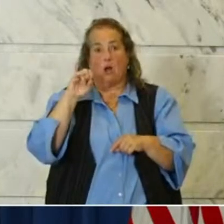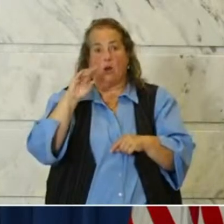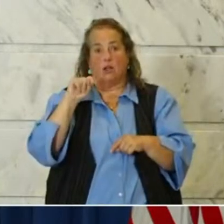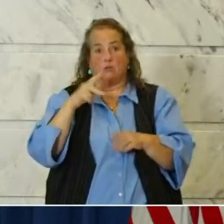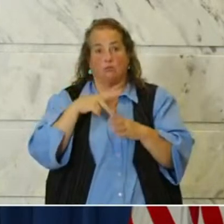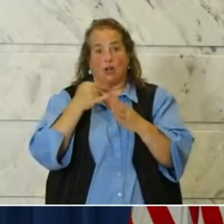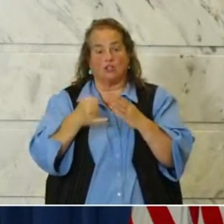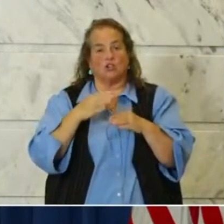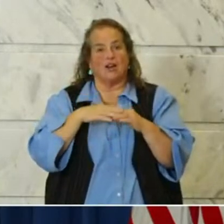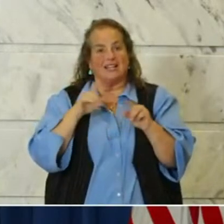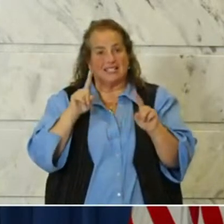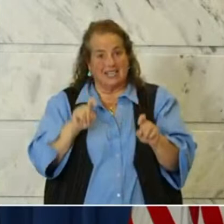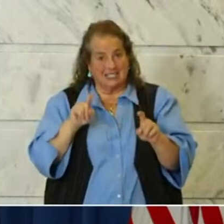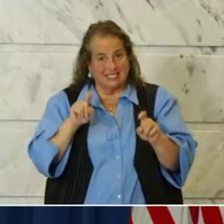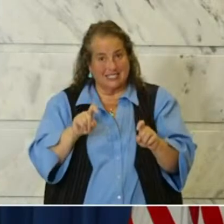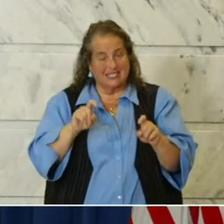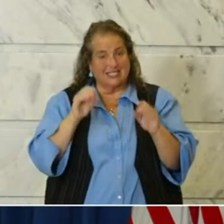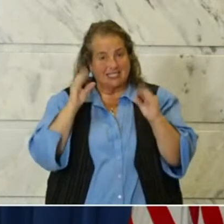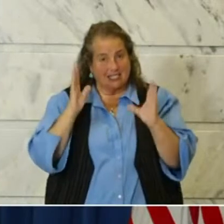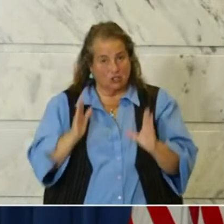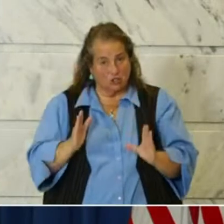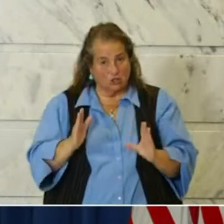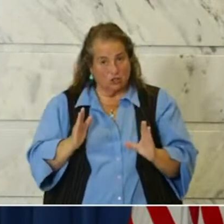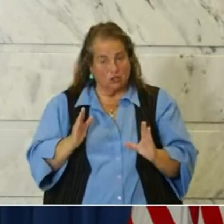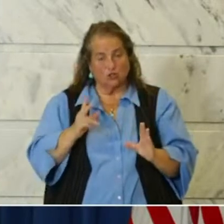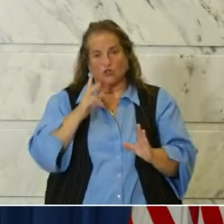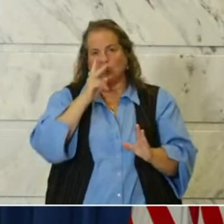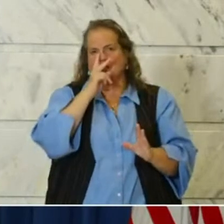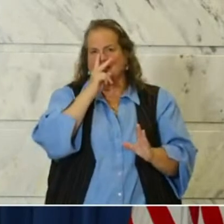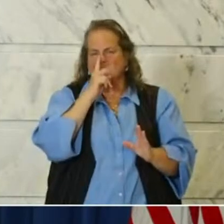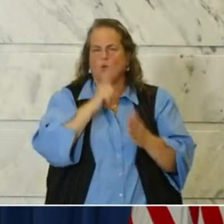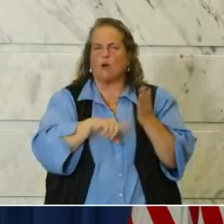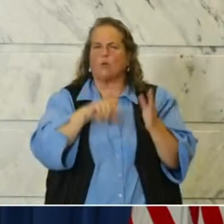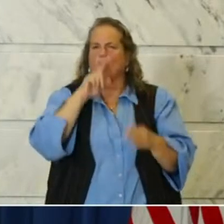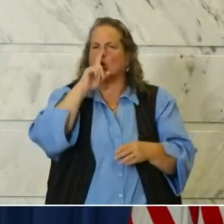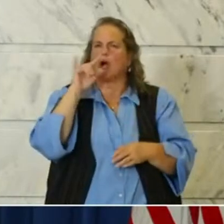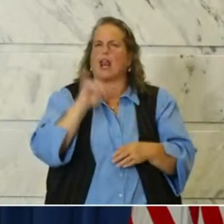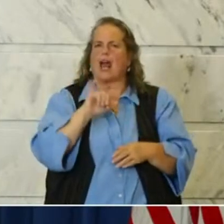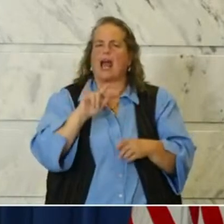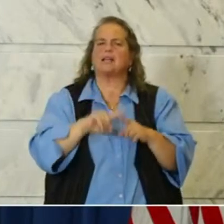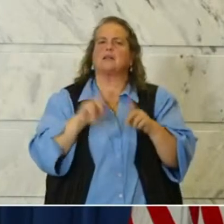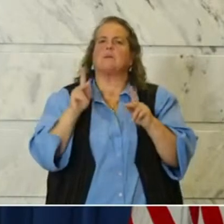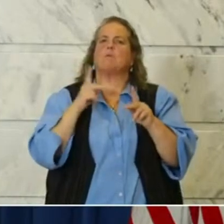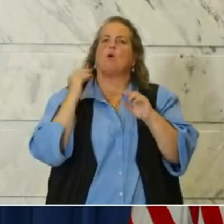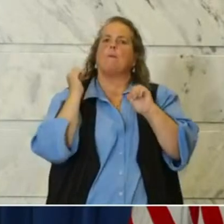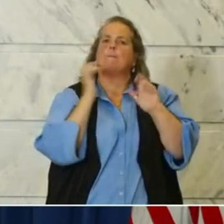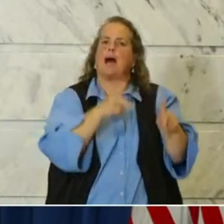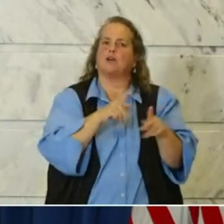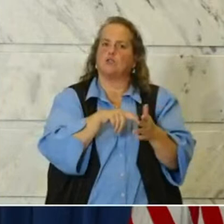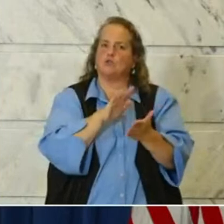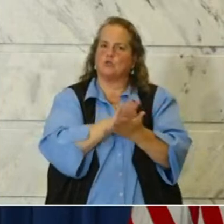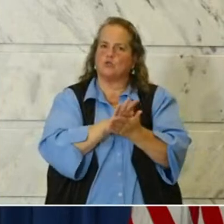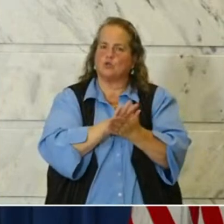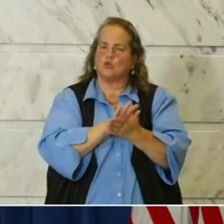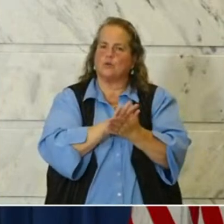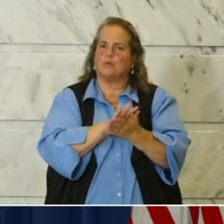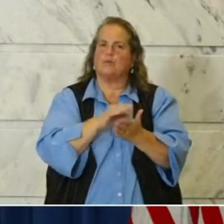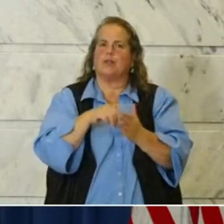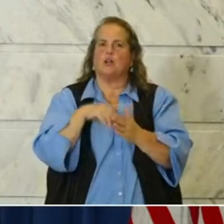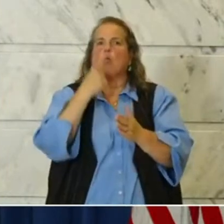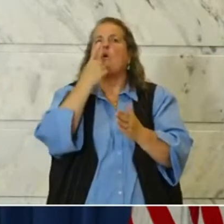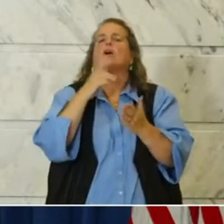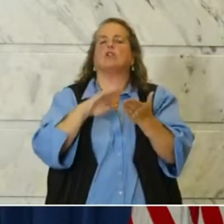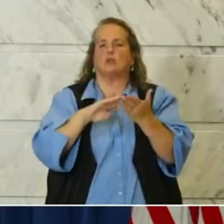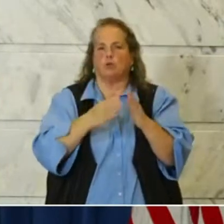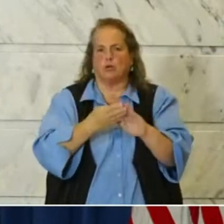on testing of teachers, try to see what that would look like as people are going back into school, and what, at least in one